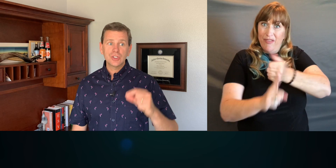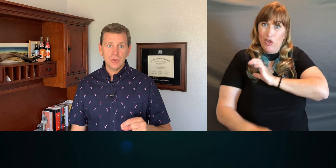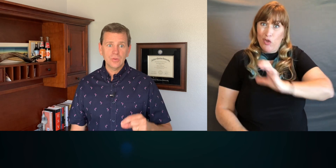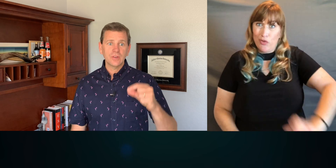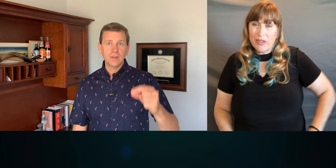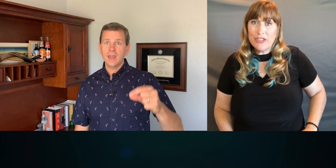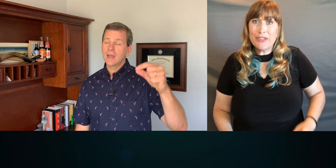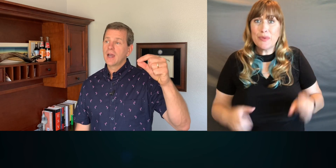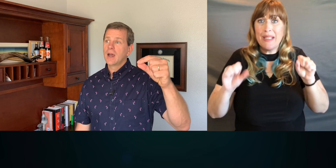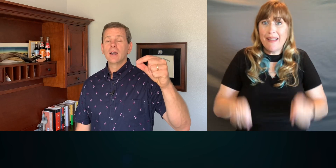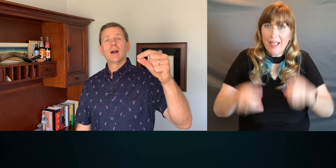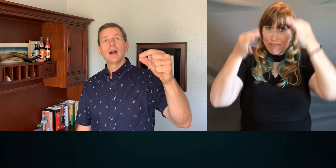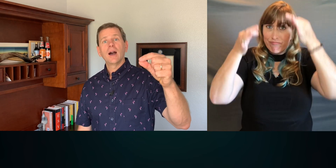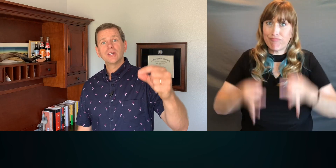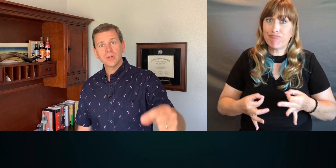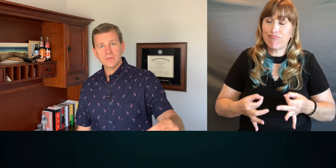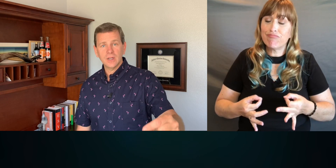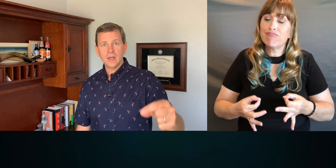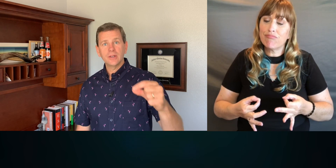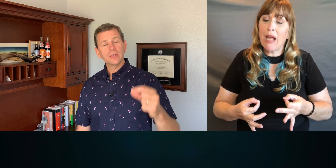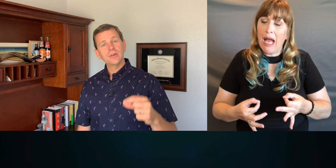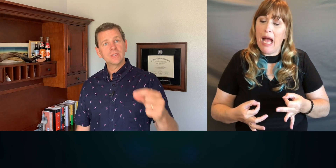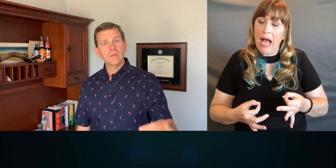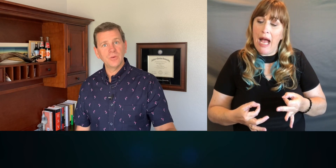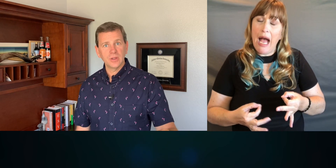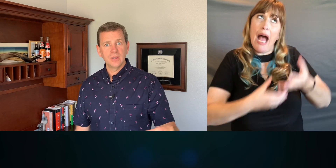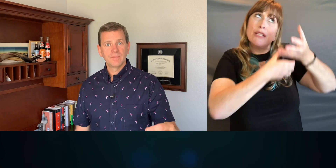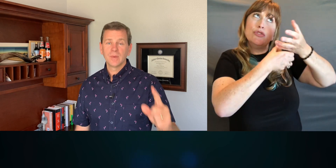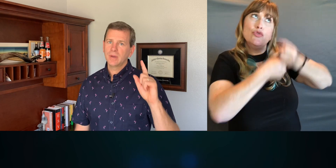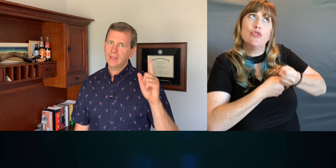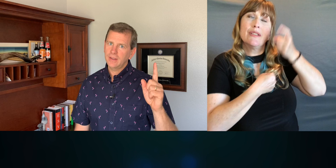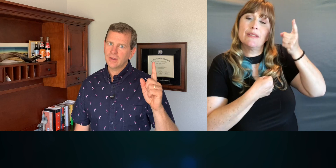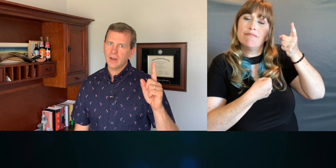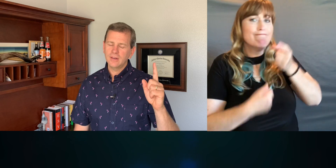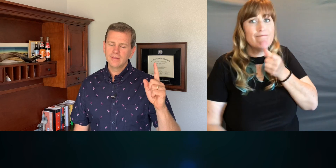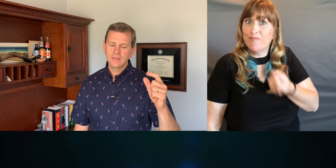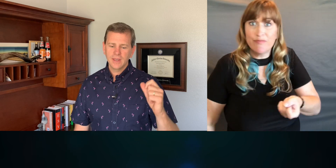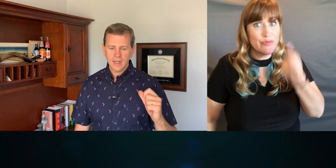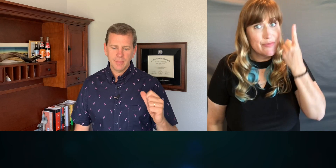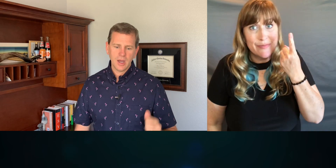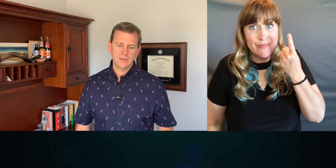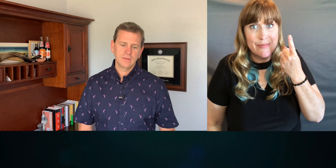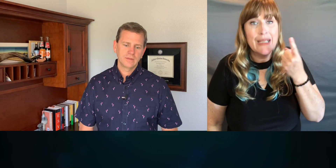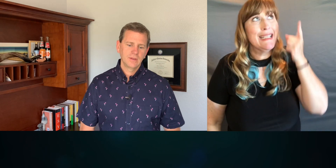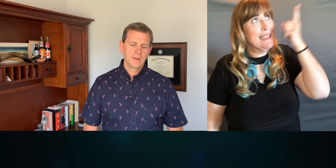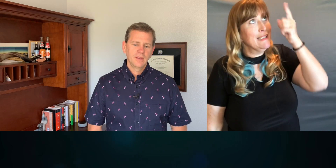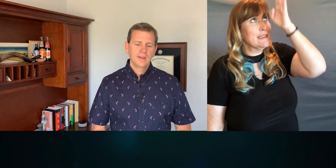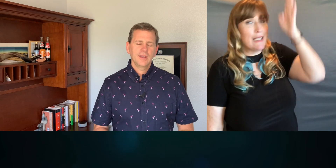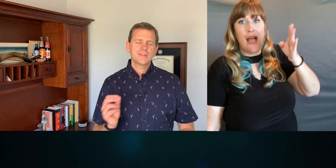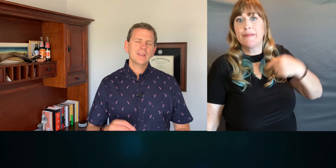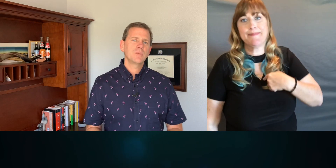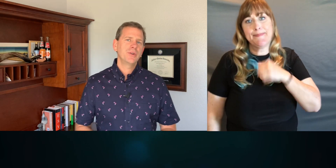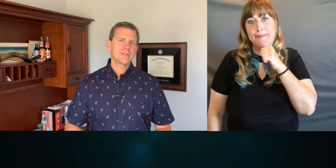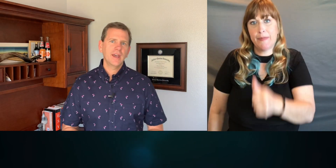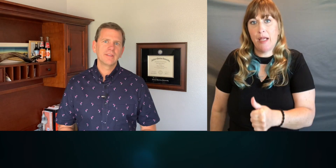can choose to say, I trust God, I don't understand fully, but he is God and I am not. You